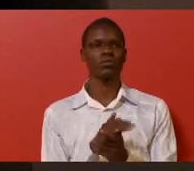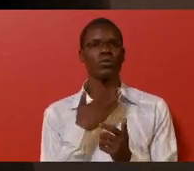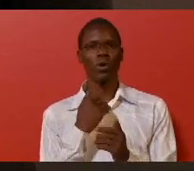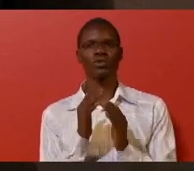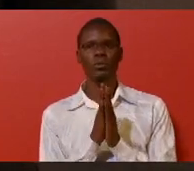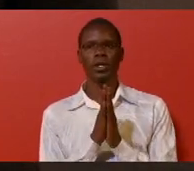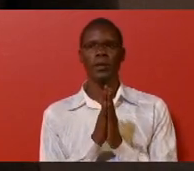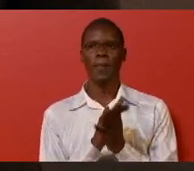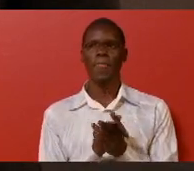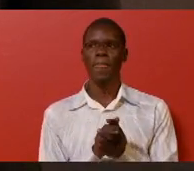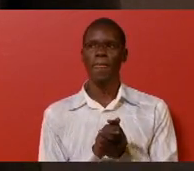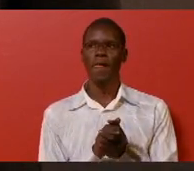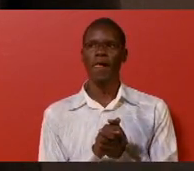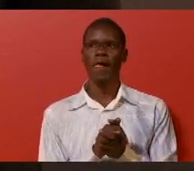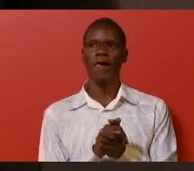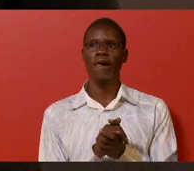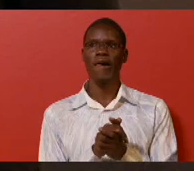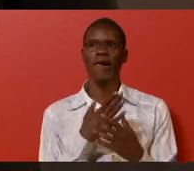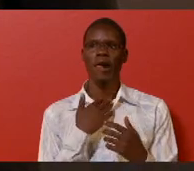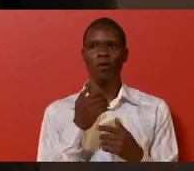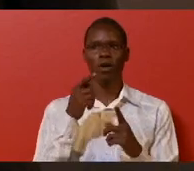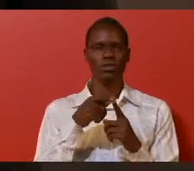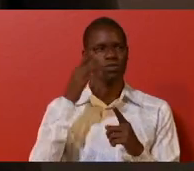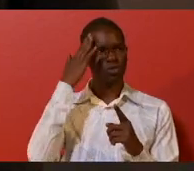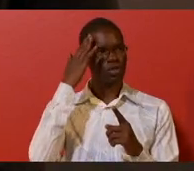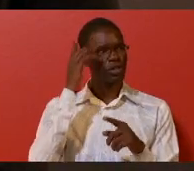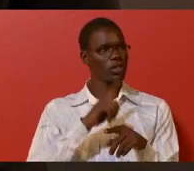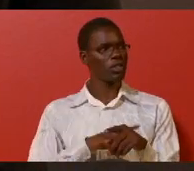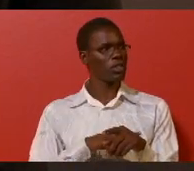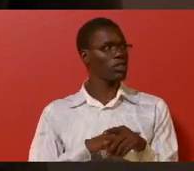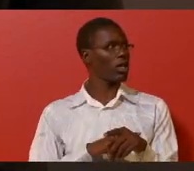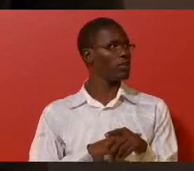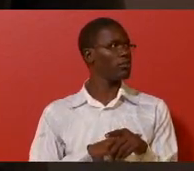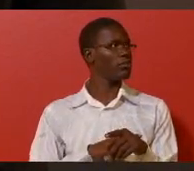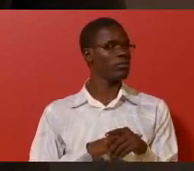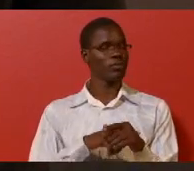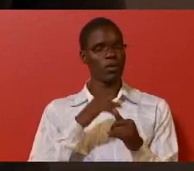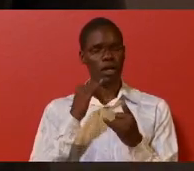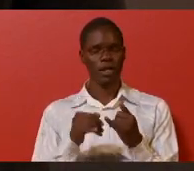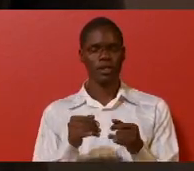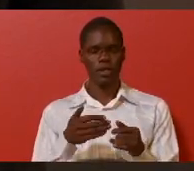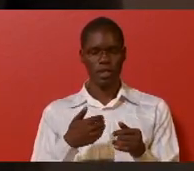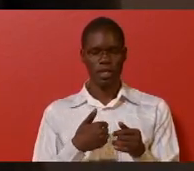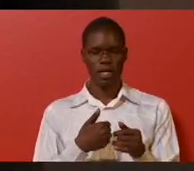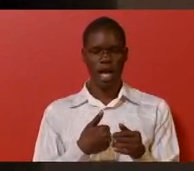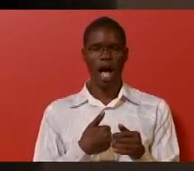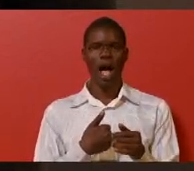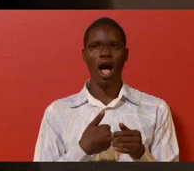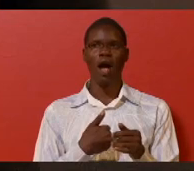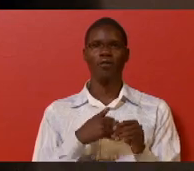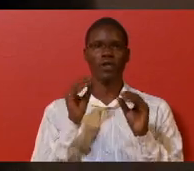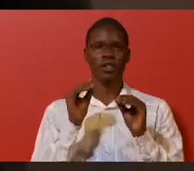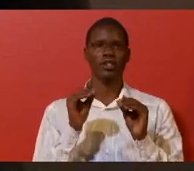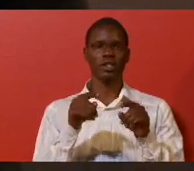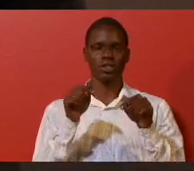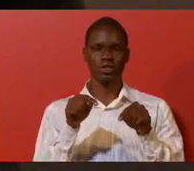for you. We want you to know that as we conclude tonight, here is the teaching for today.